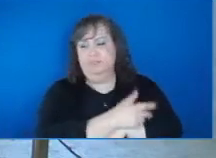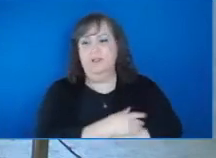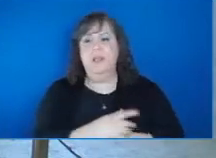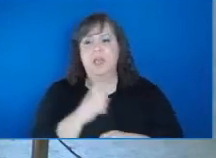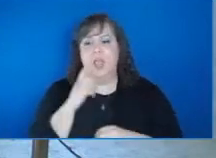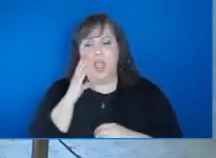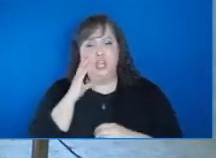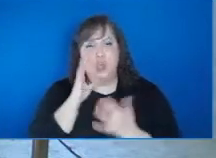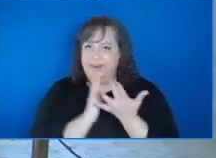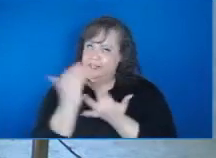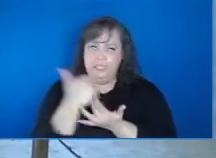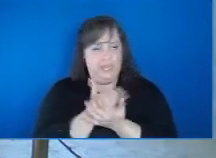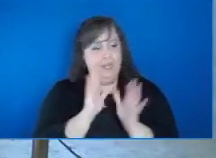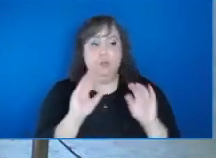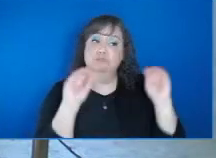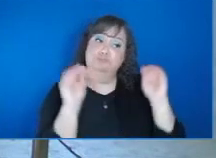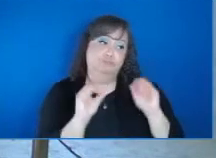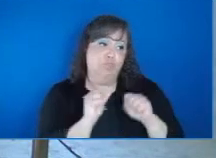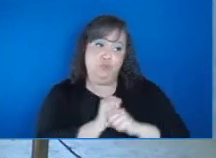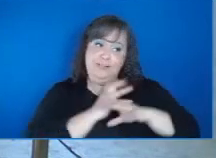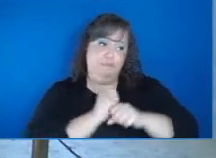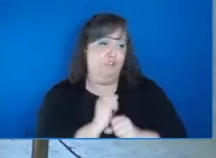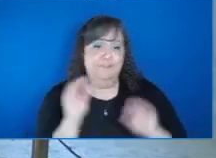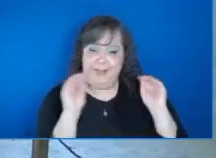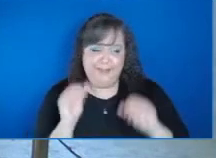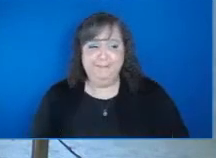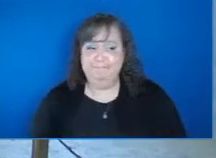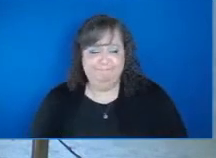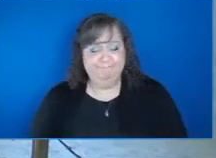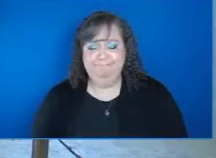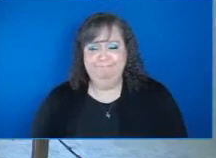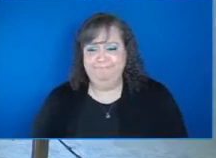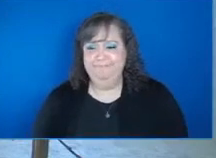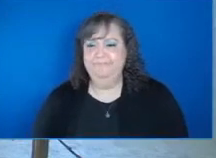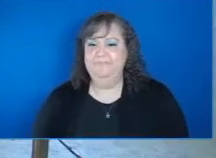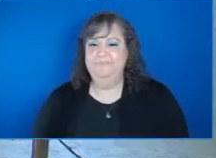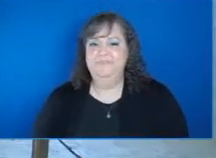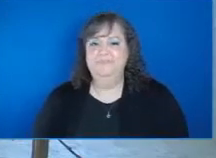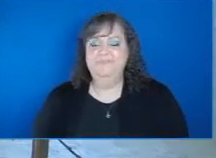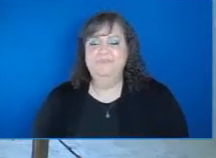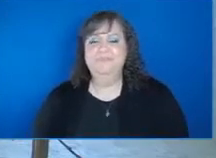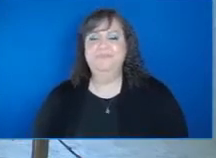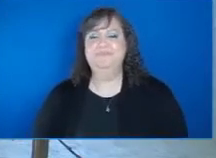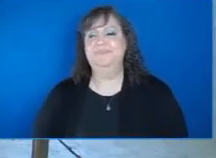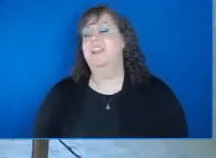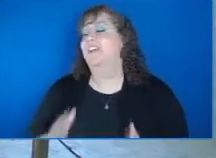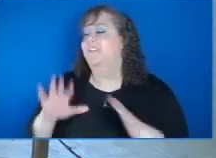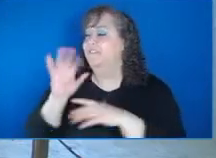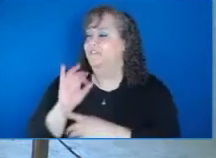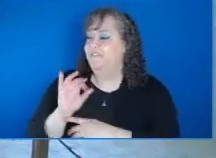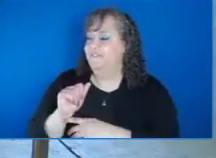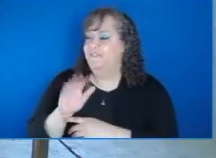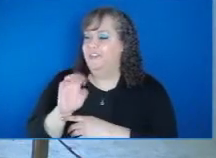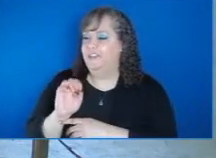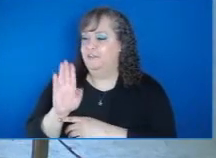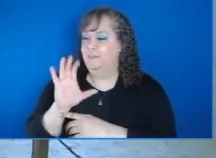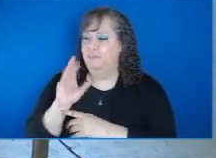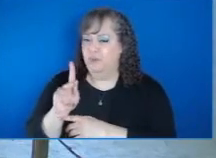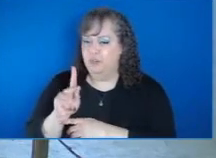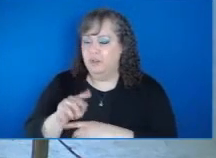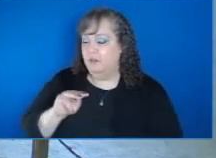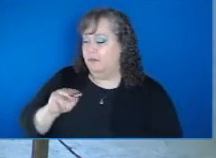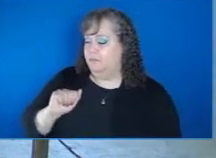no explosives. Fantastic. Okay, on to Facebook. Marcel on Facebook asks, why crash